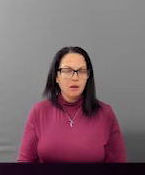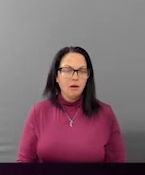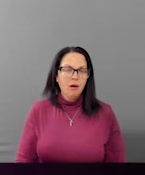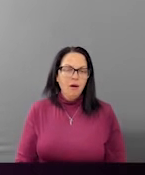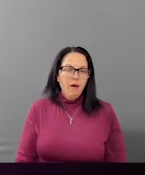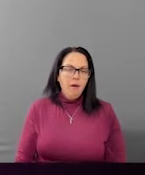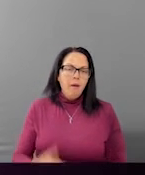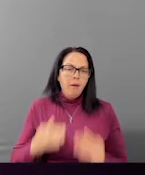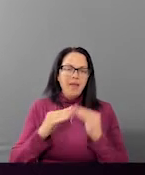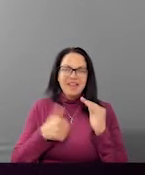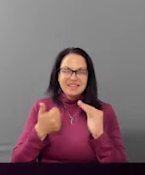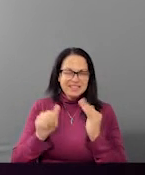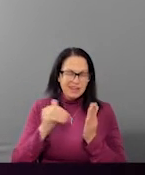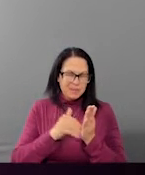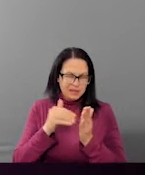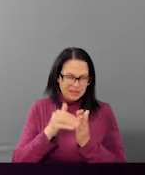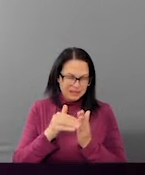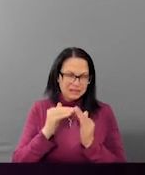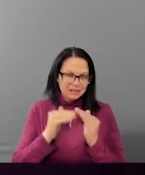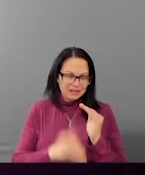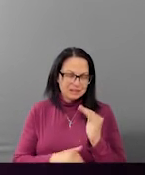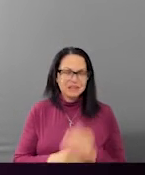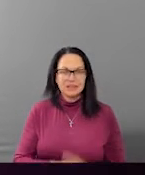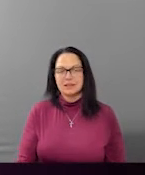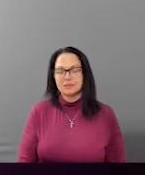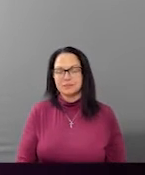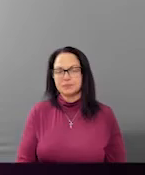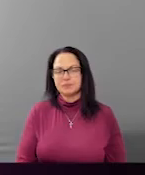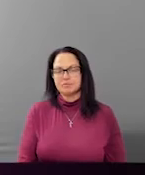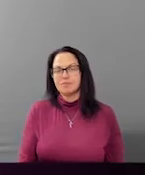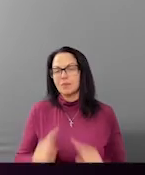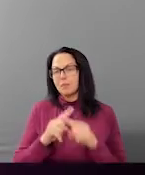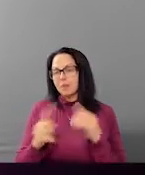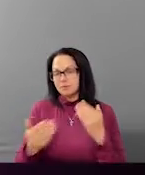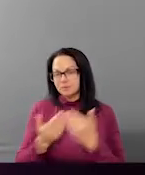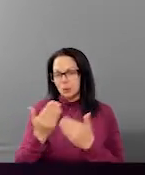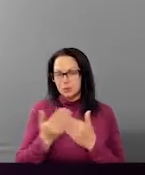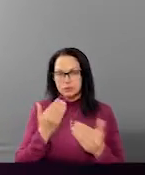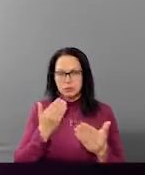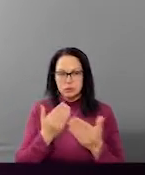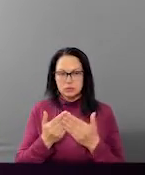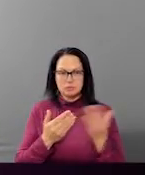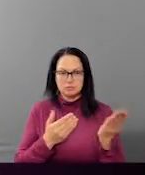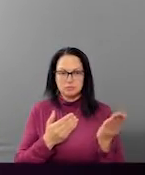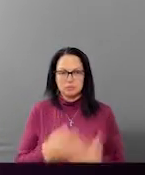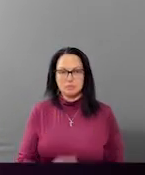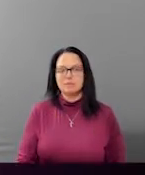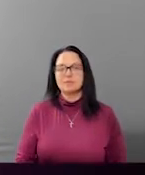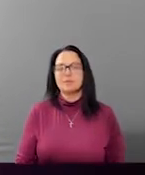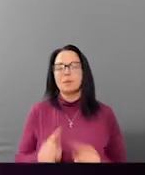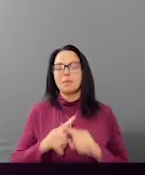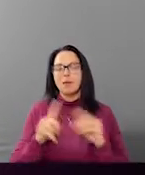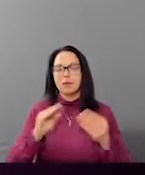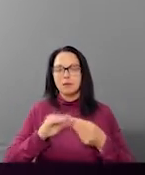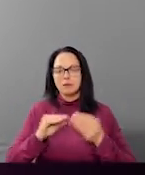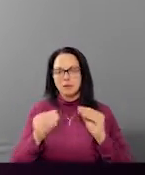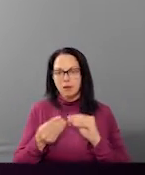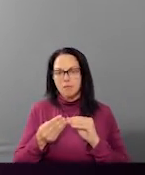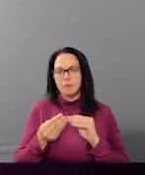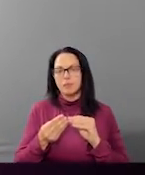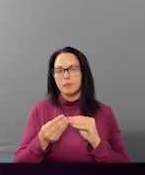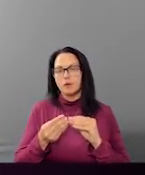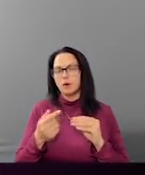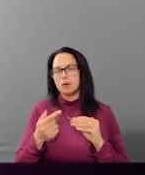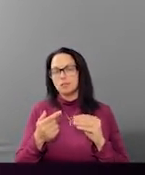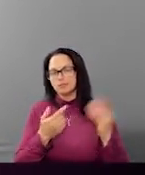billion. Less. You say 10 billion? Okay, less. But almost. The number at the time of me writing this presentation,